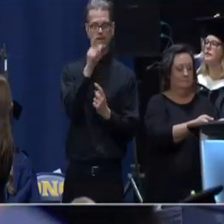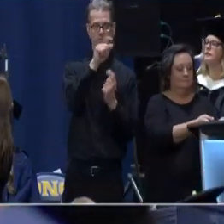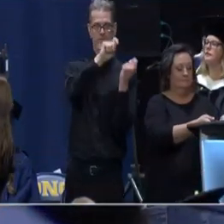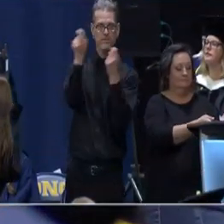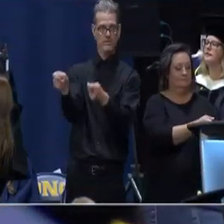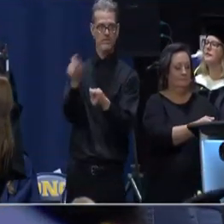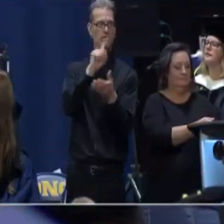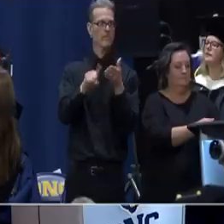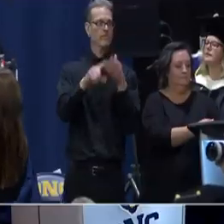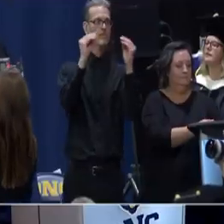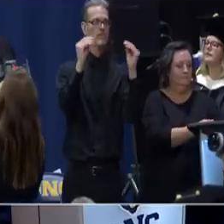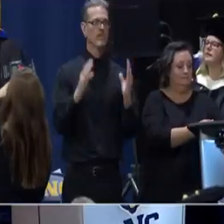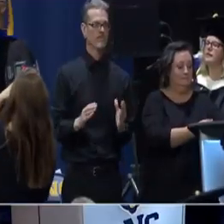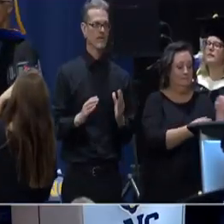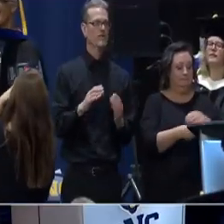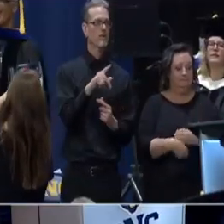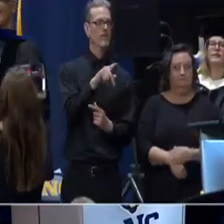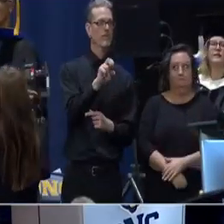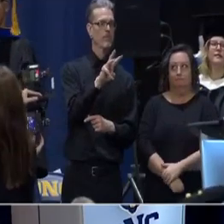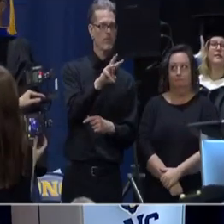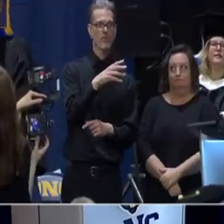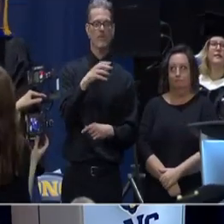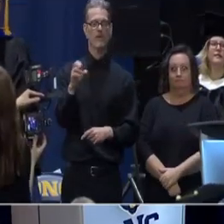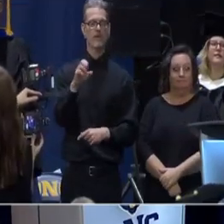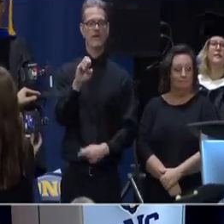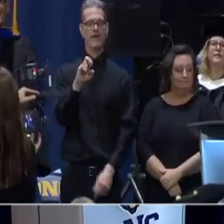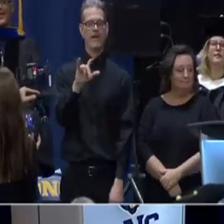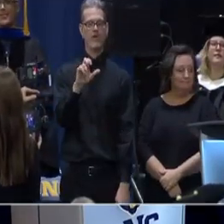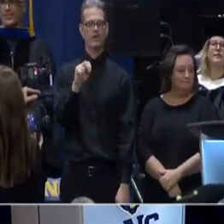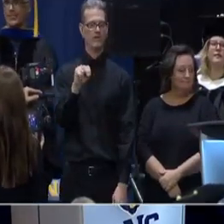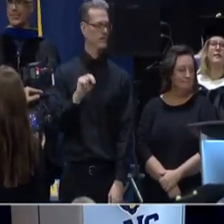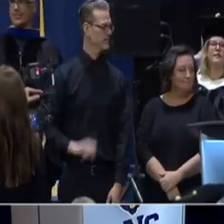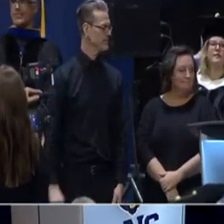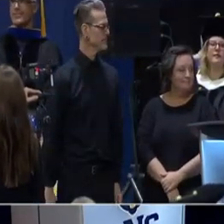research professors Dr. Pugh and Dr. Erickson.